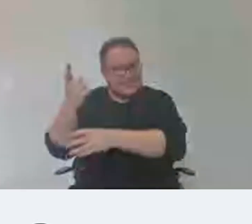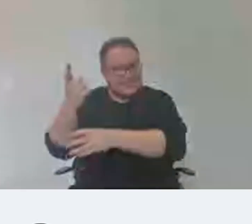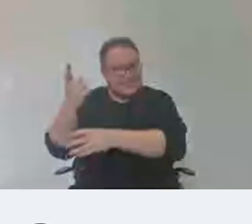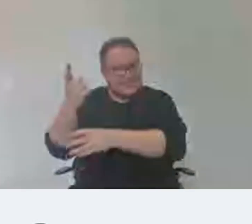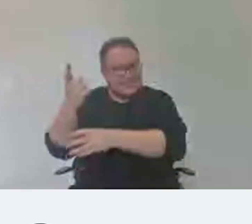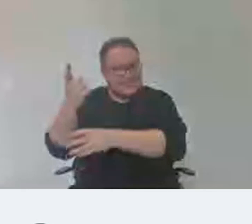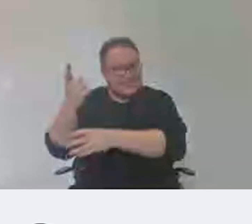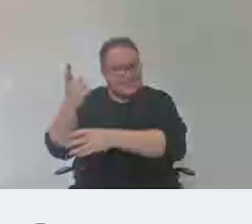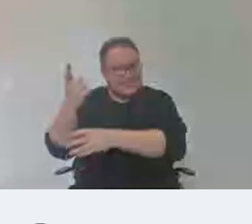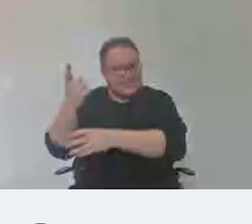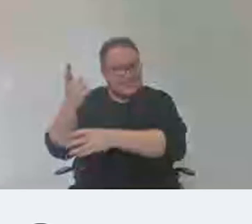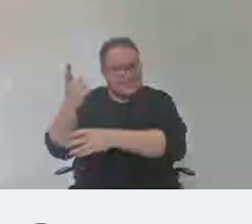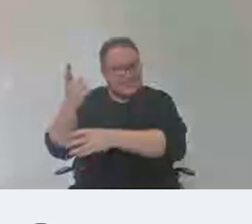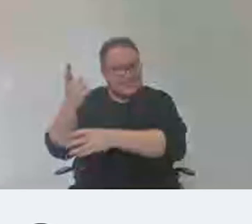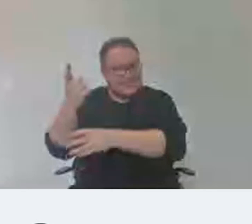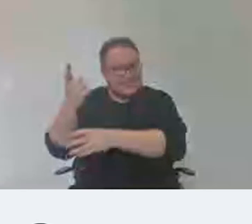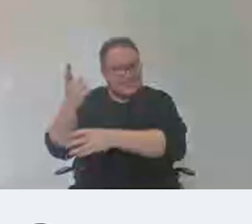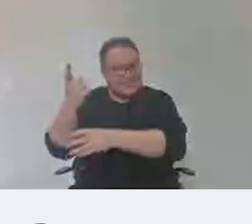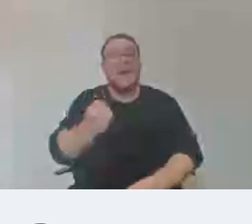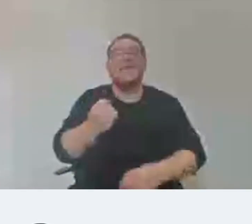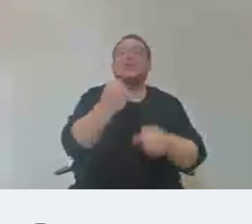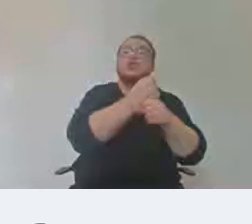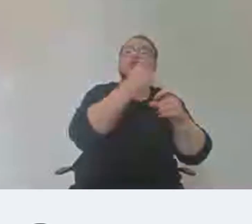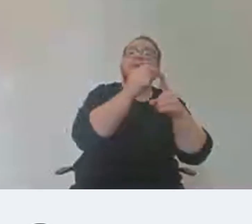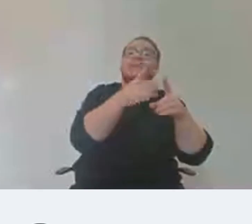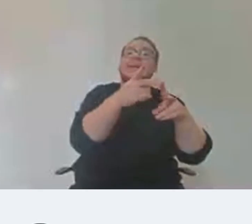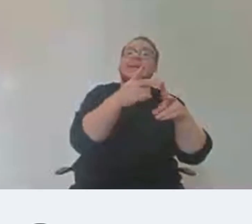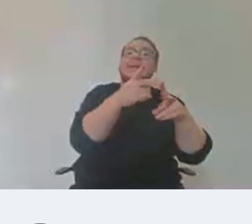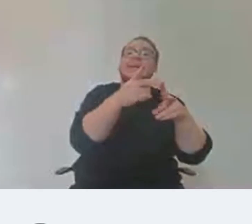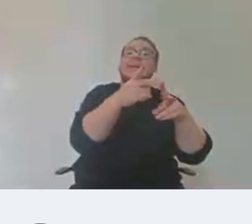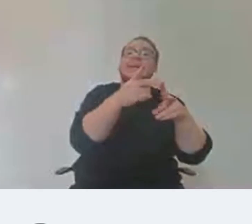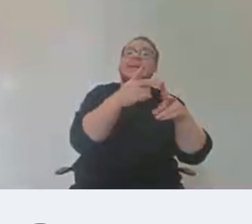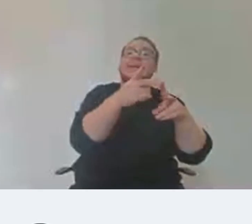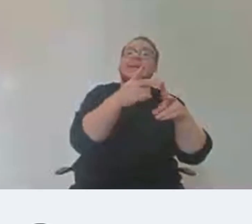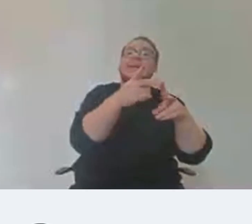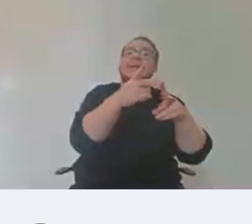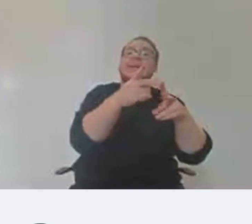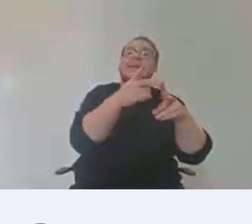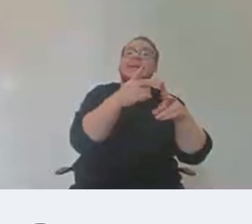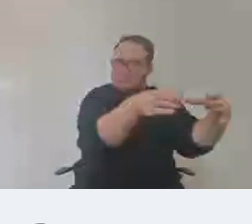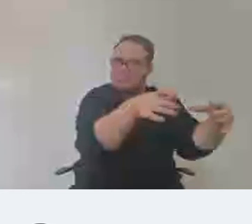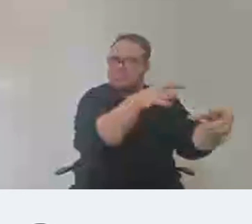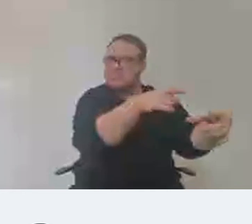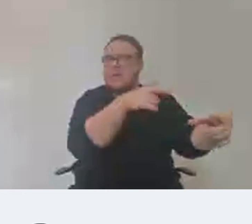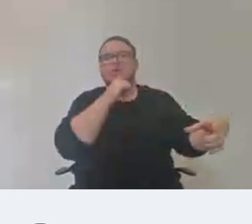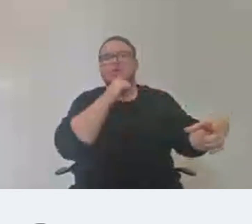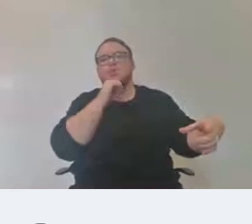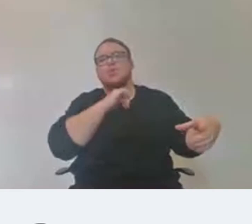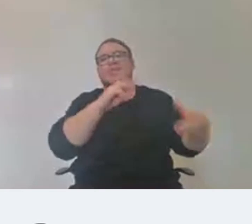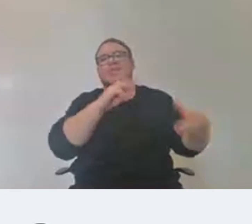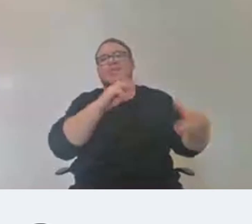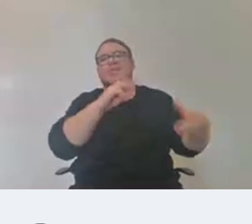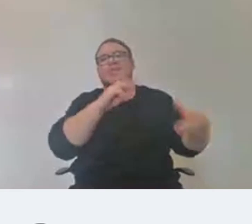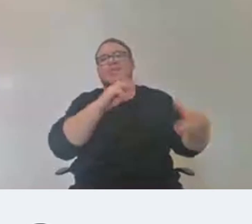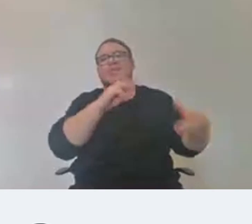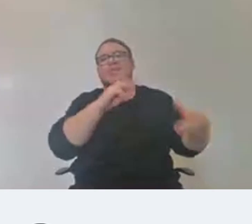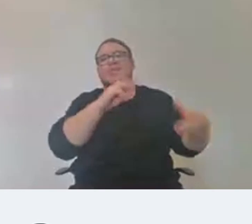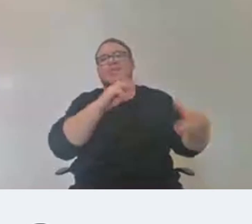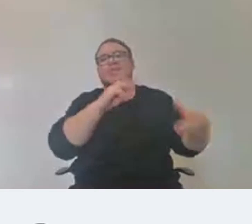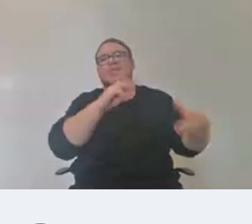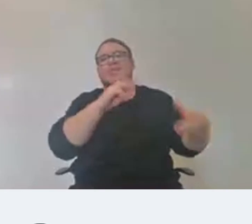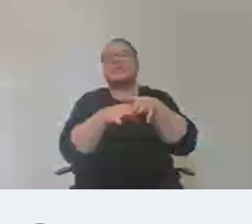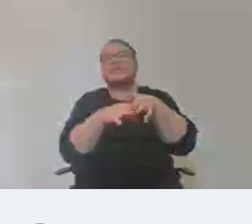GP federations that are led by GPs, but also use that MDT, the multidisciplinary team, to provide services.